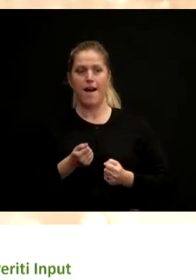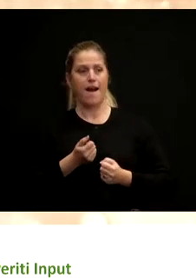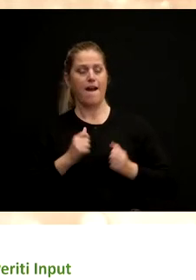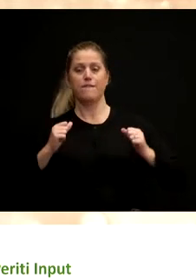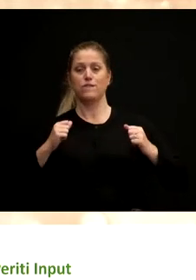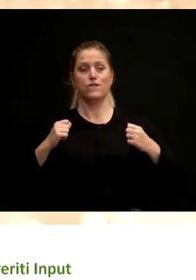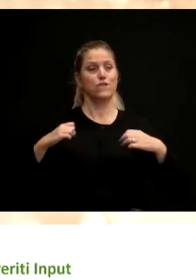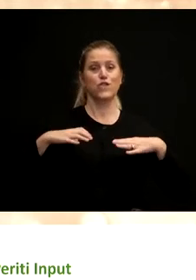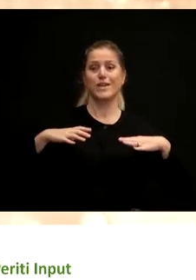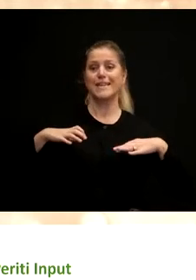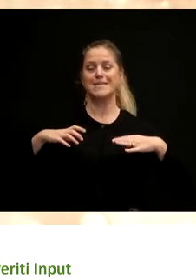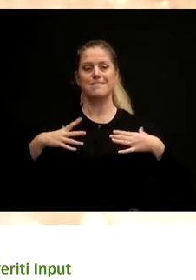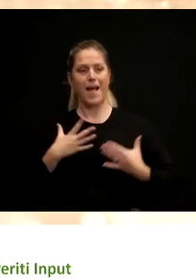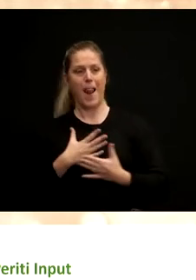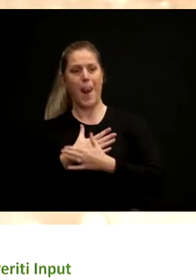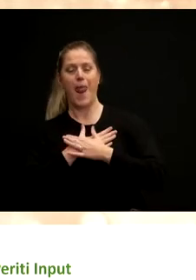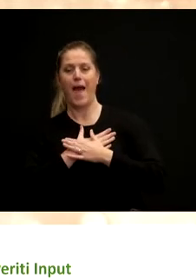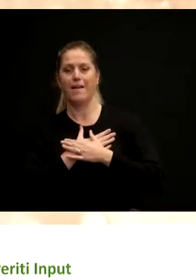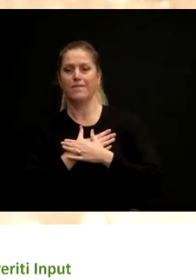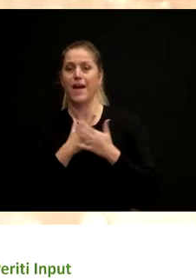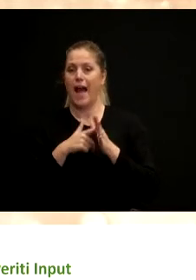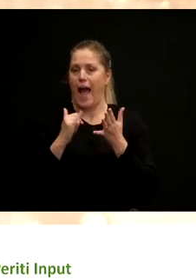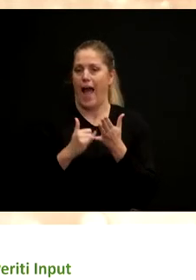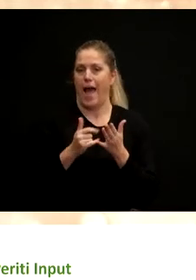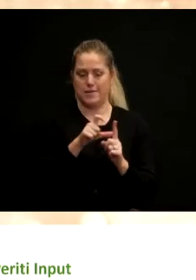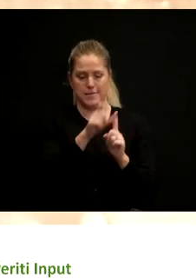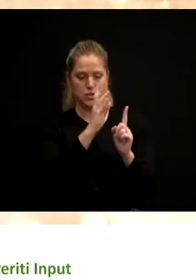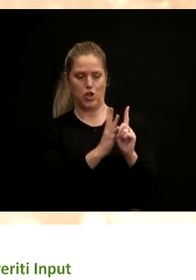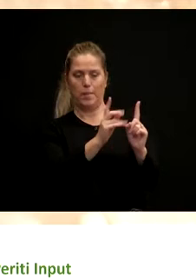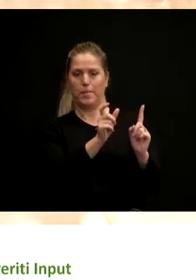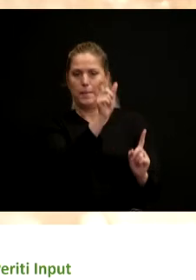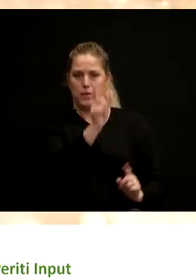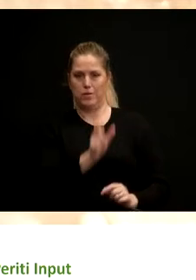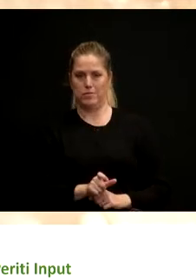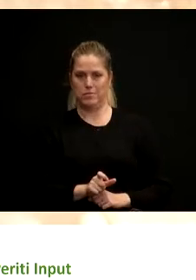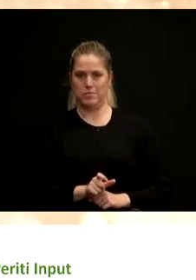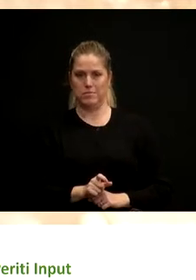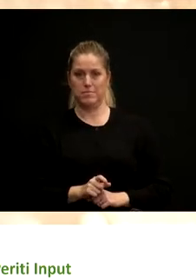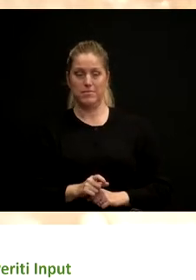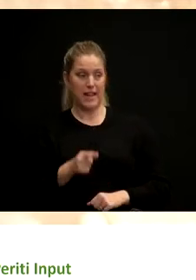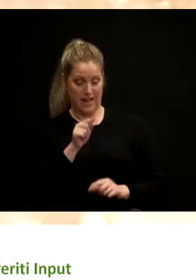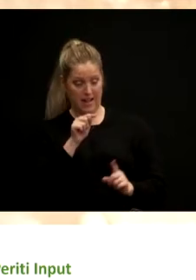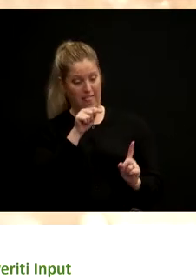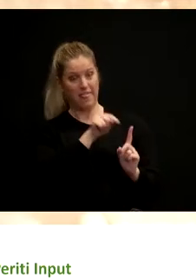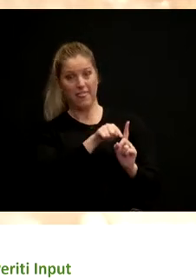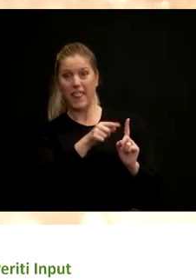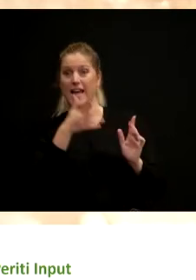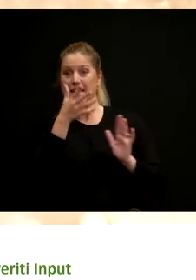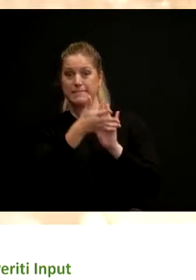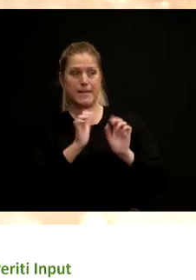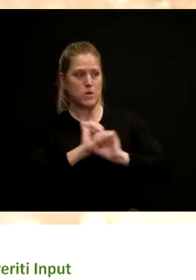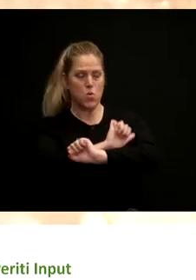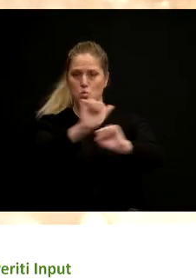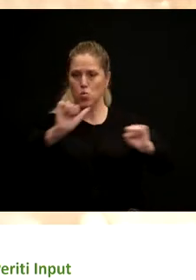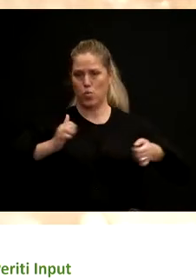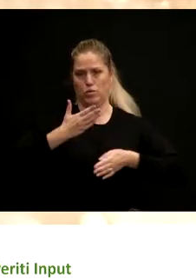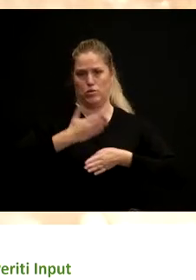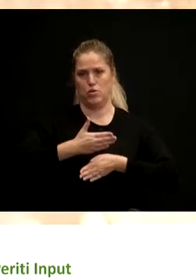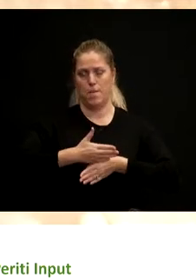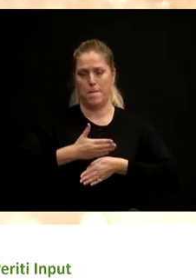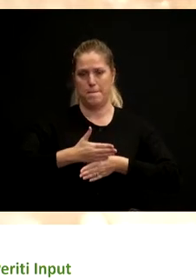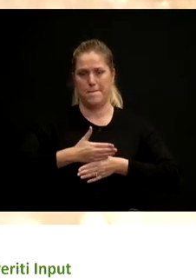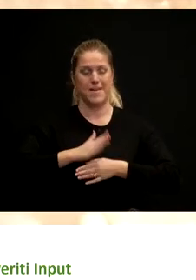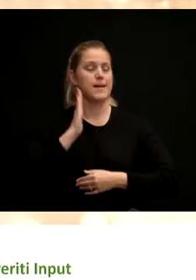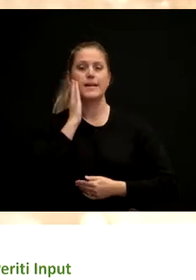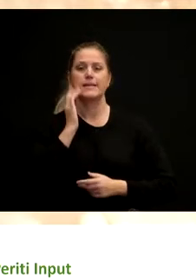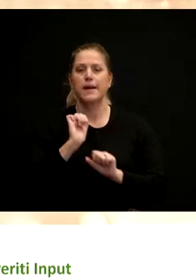Through baptism, this task belongs to all of us, whatever our personal calling.